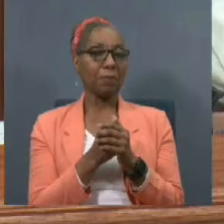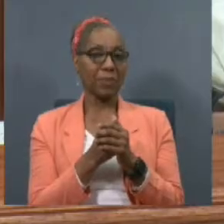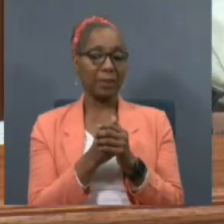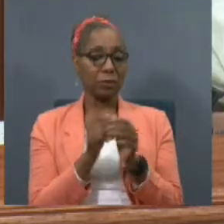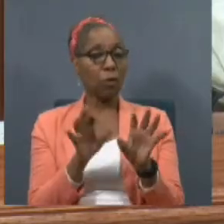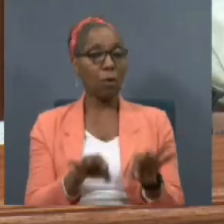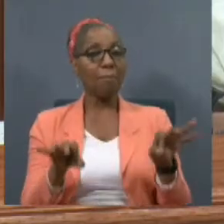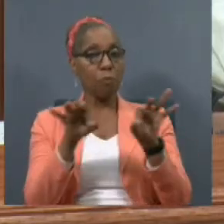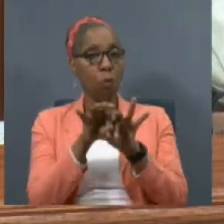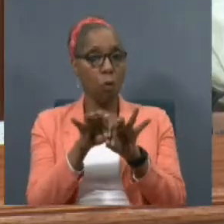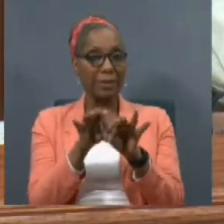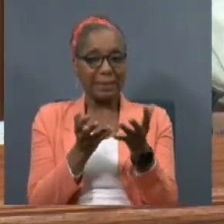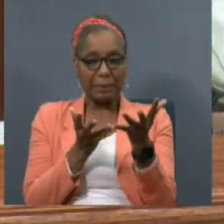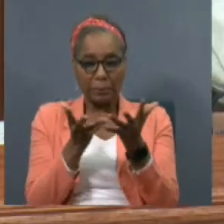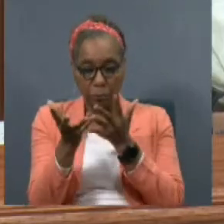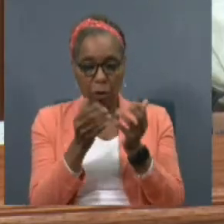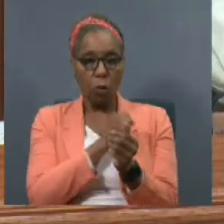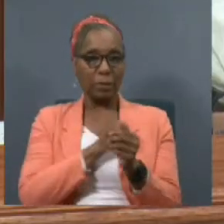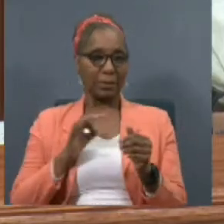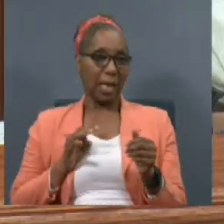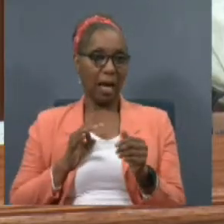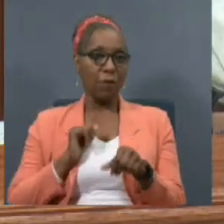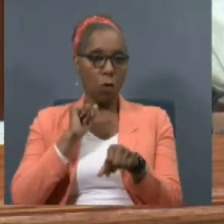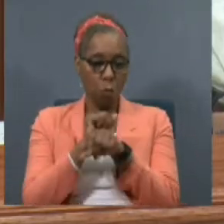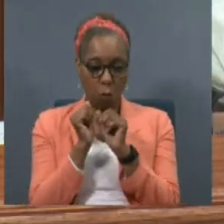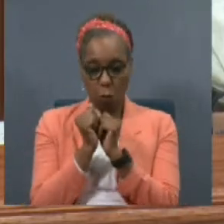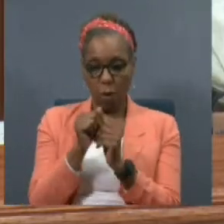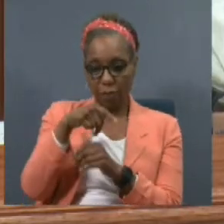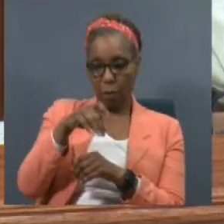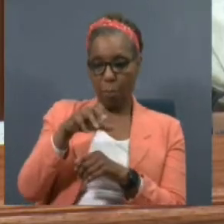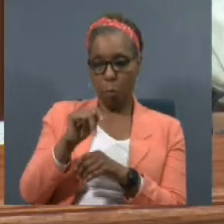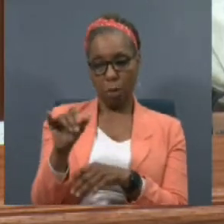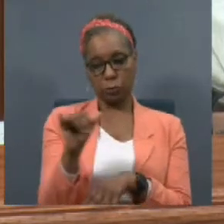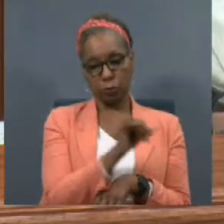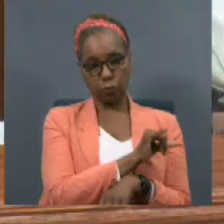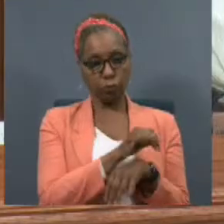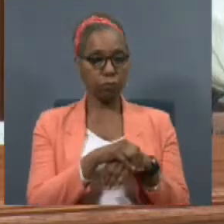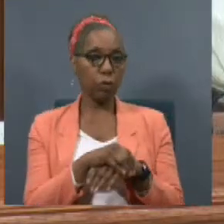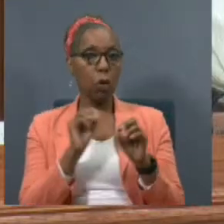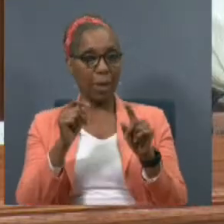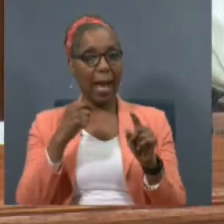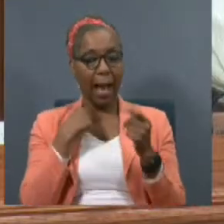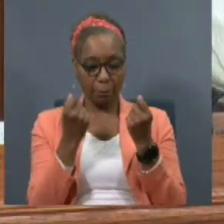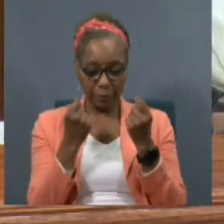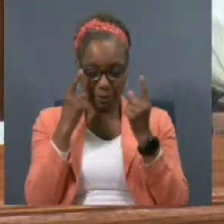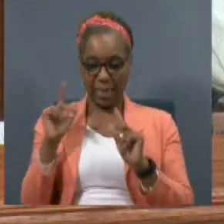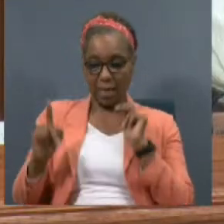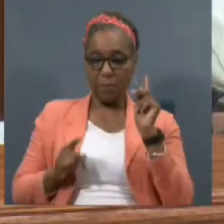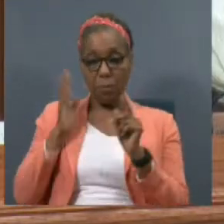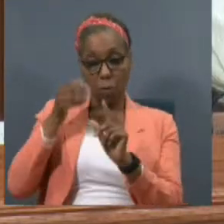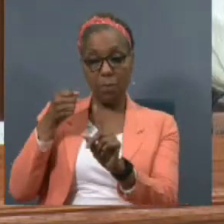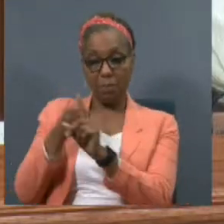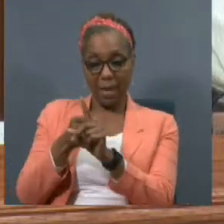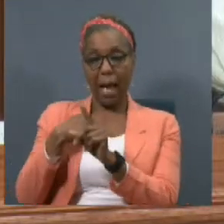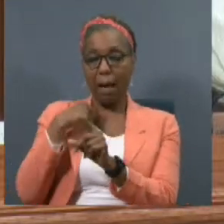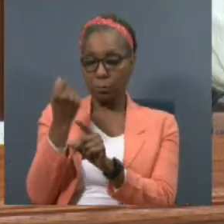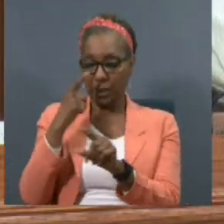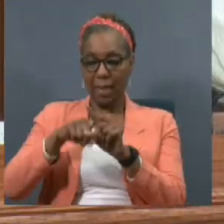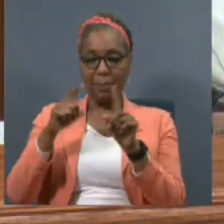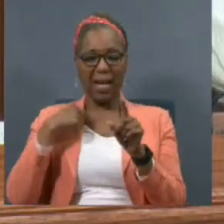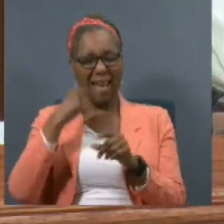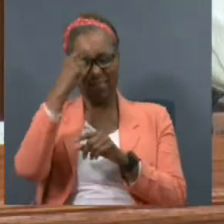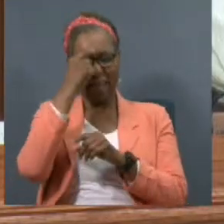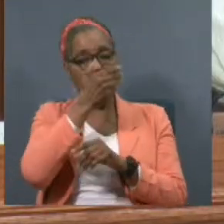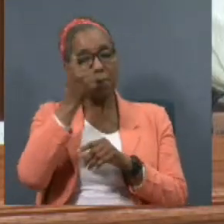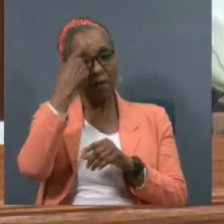it's important to work with staff and work with the port. And I get that residents will be impacted. I get that. But I just think